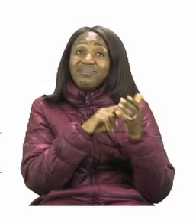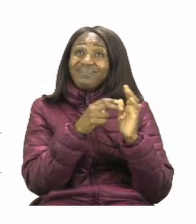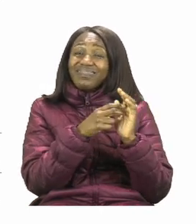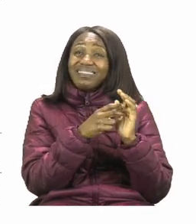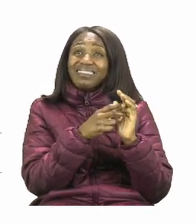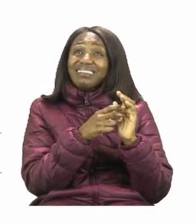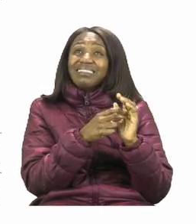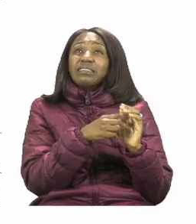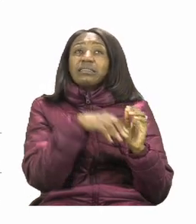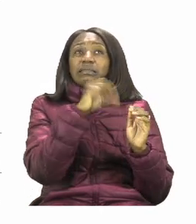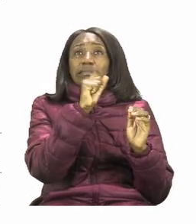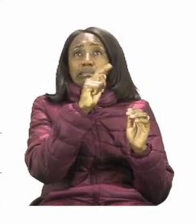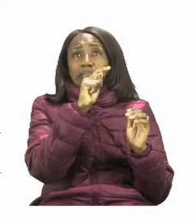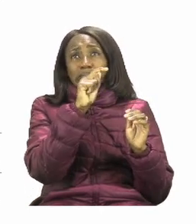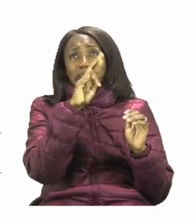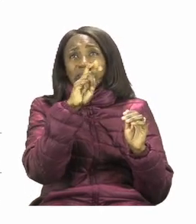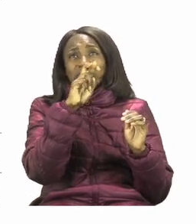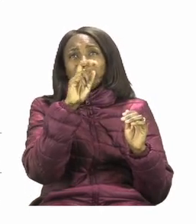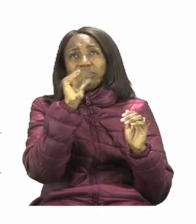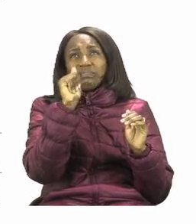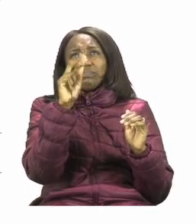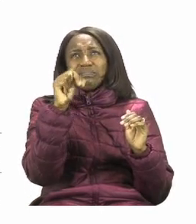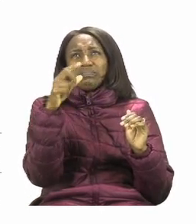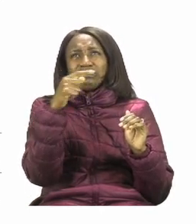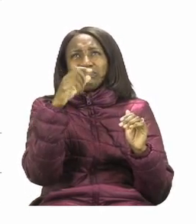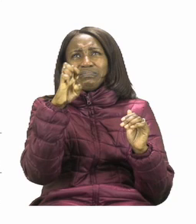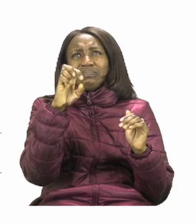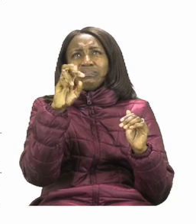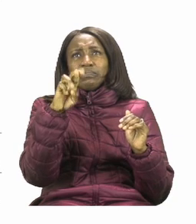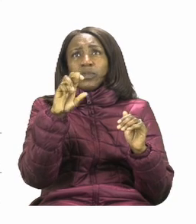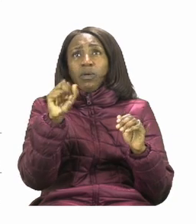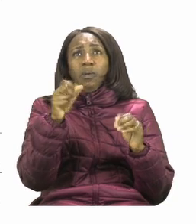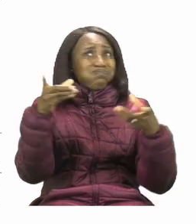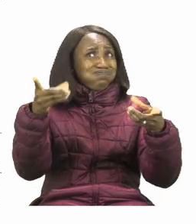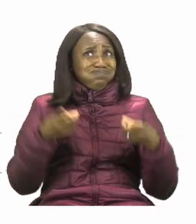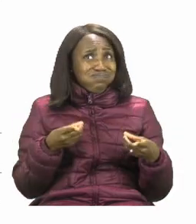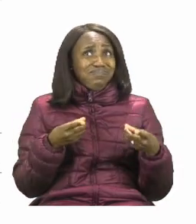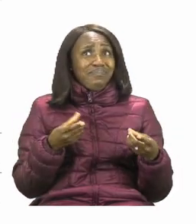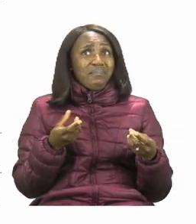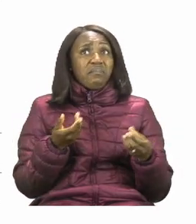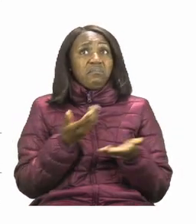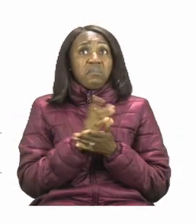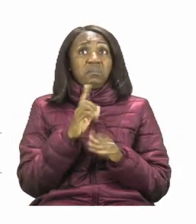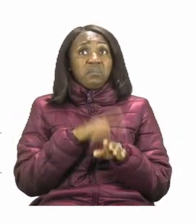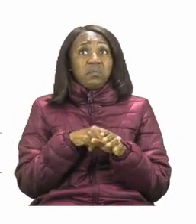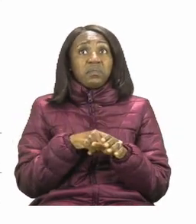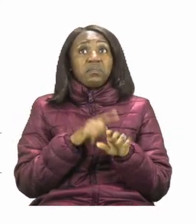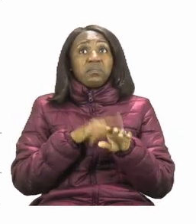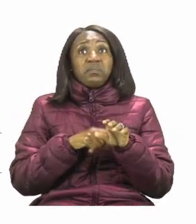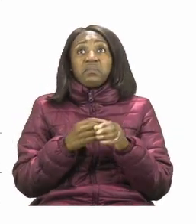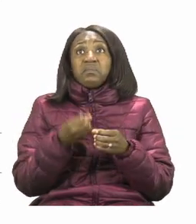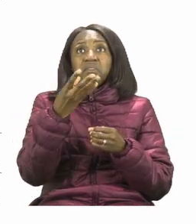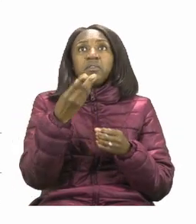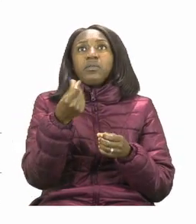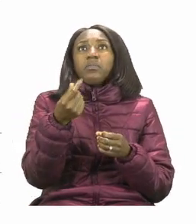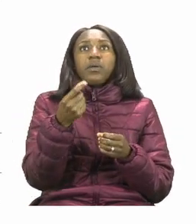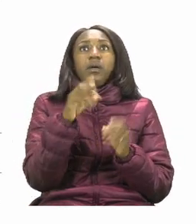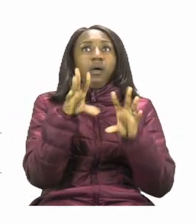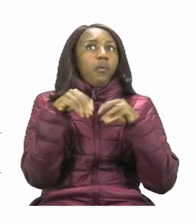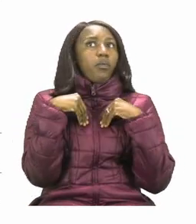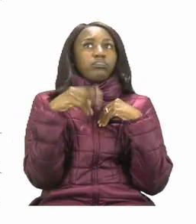dangerous, especially if they are offering us anything like money or food. Do not take it from a